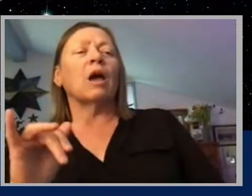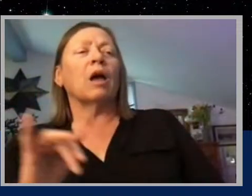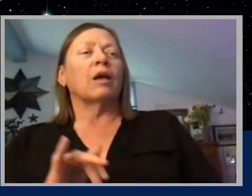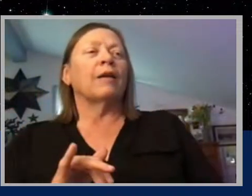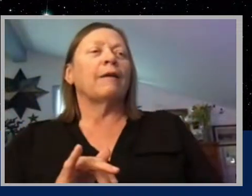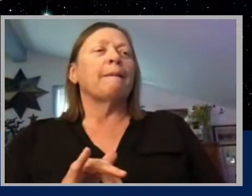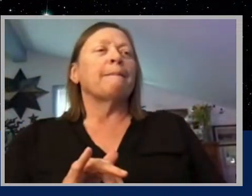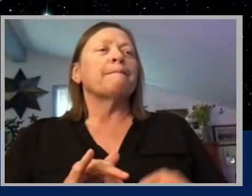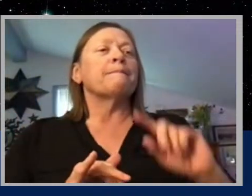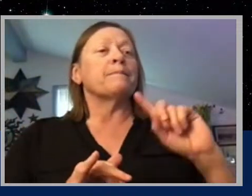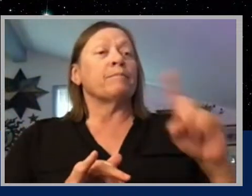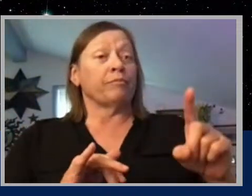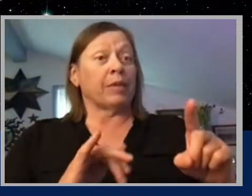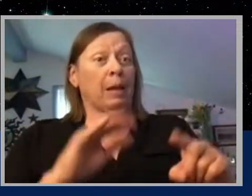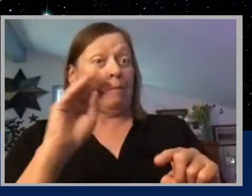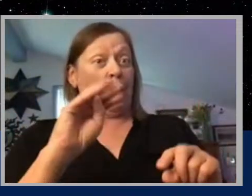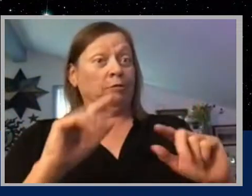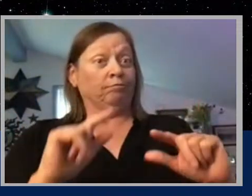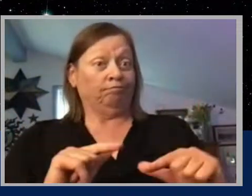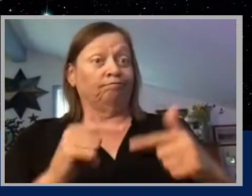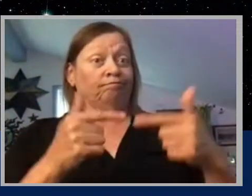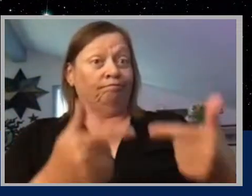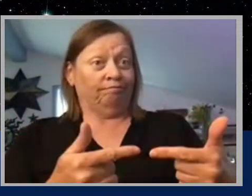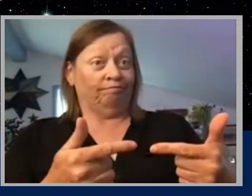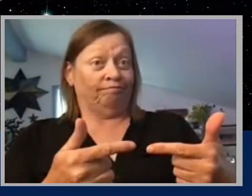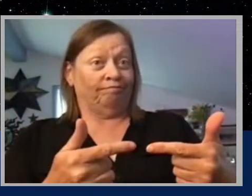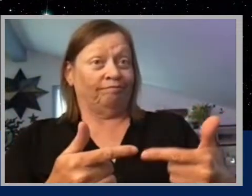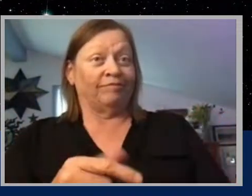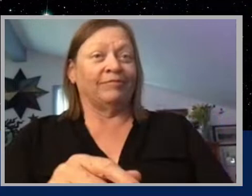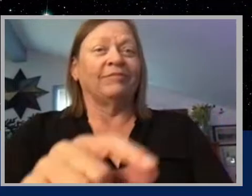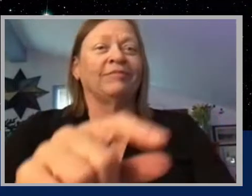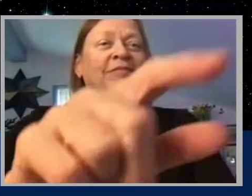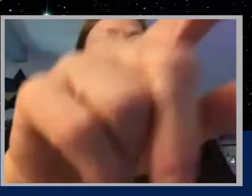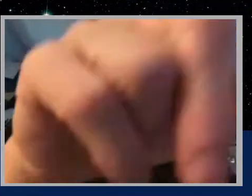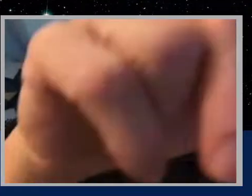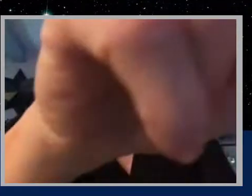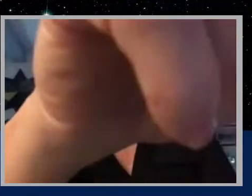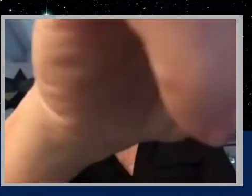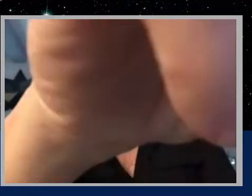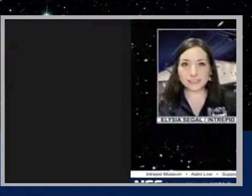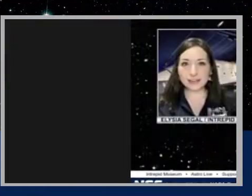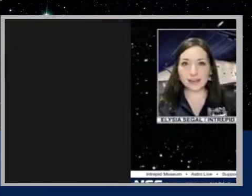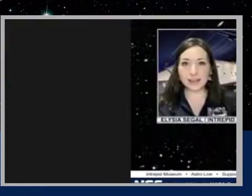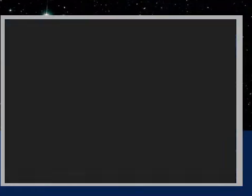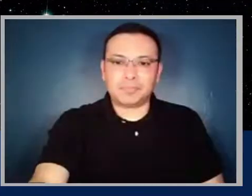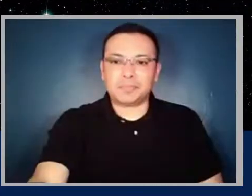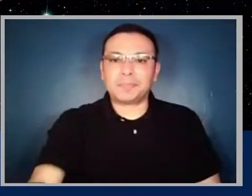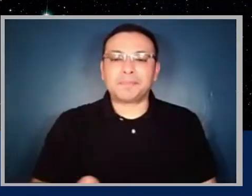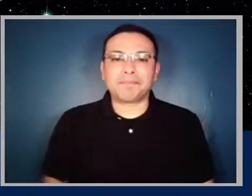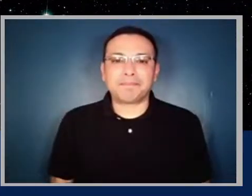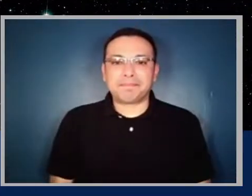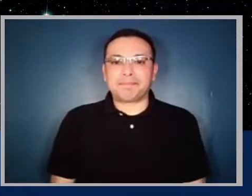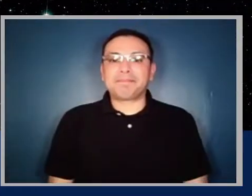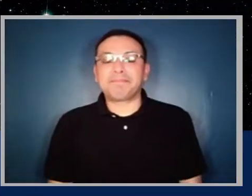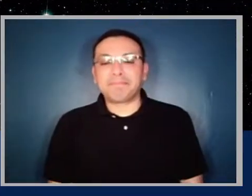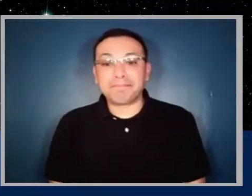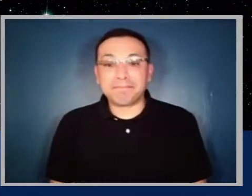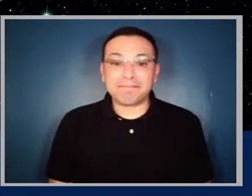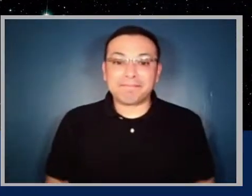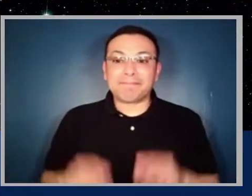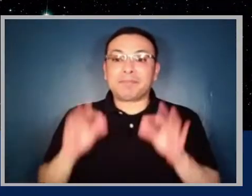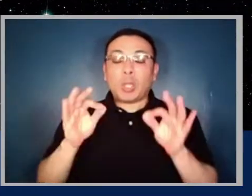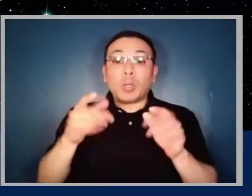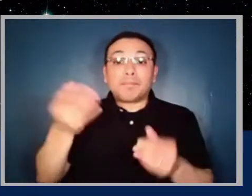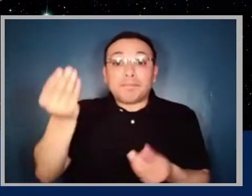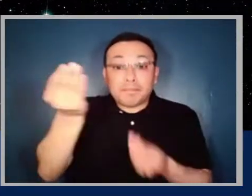coming up what would you say, the underway, the Artemis II underway tests in July, you mentioned, right? Yeah.